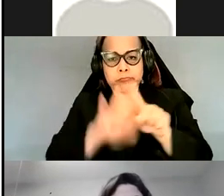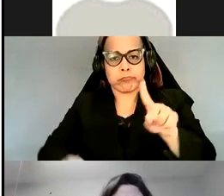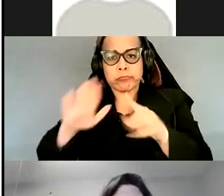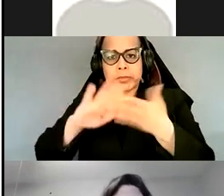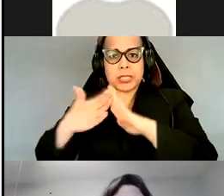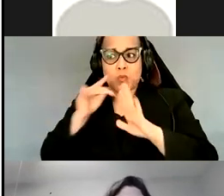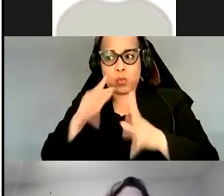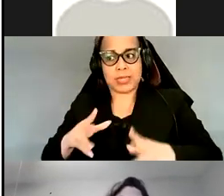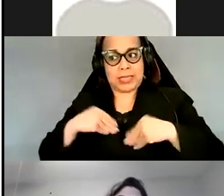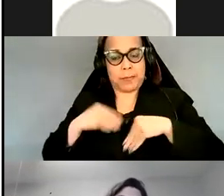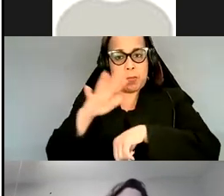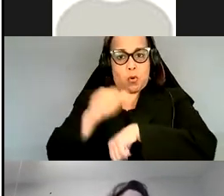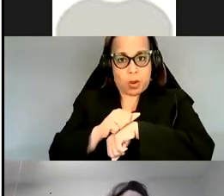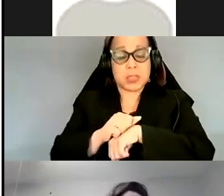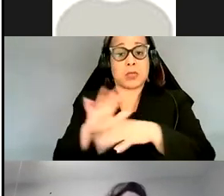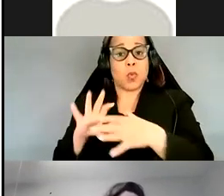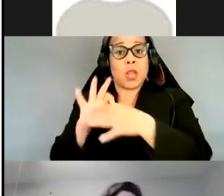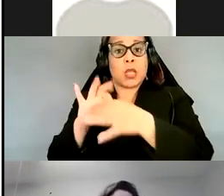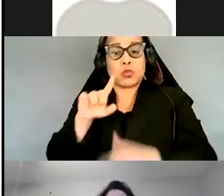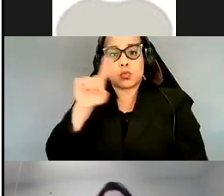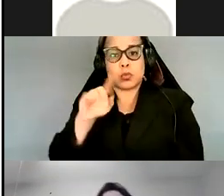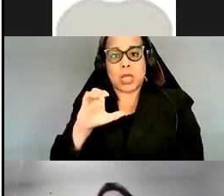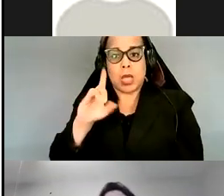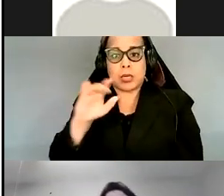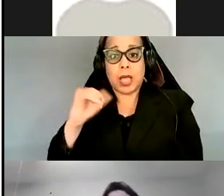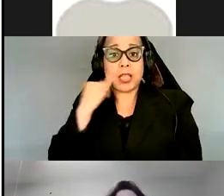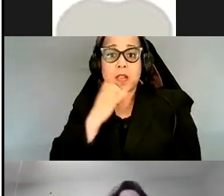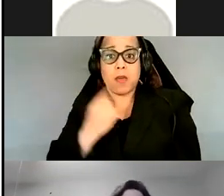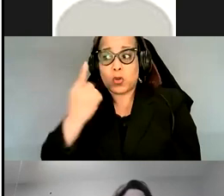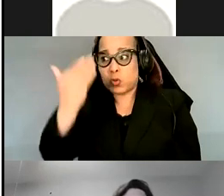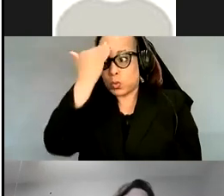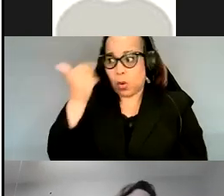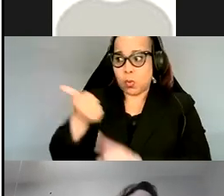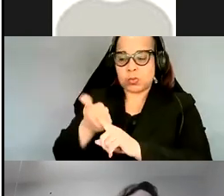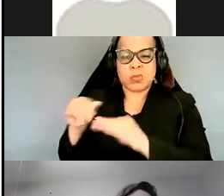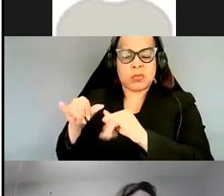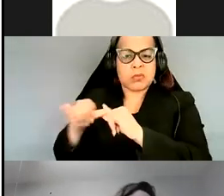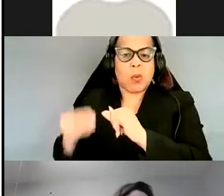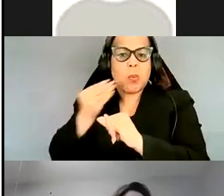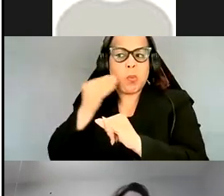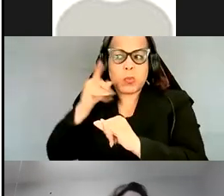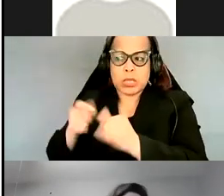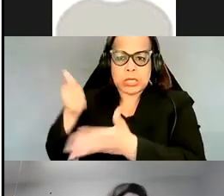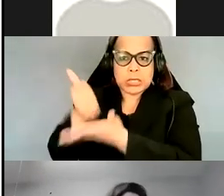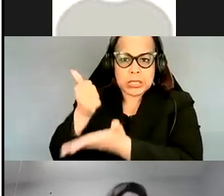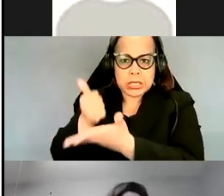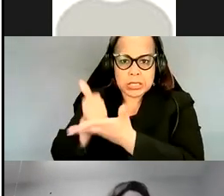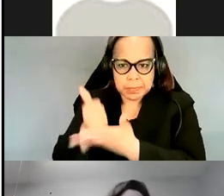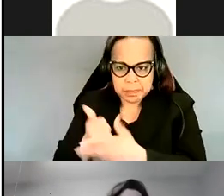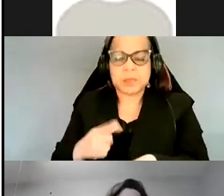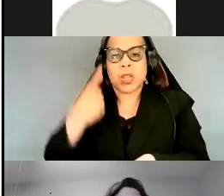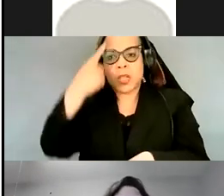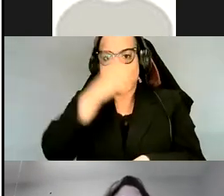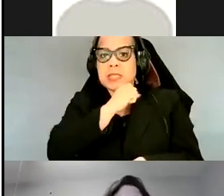accepting appointments. It will link you to ZocDoc. If a loved one that you know is homebound and you need their assistance, go to the For Seniors